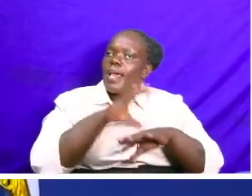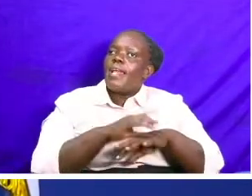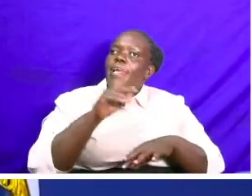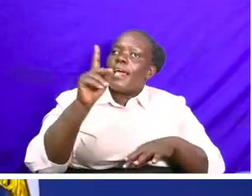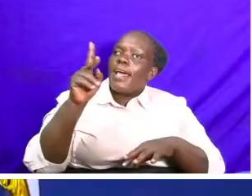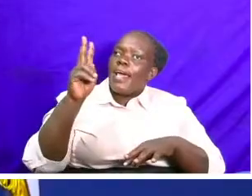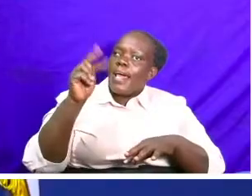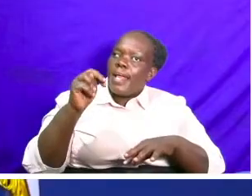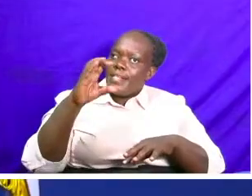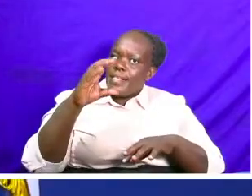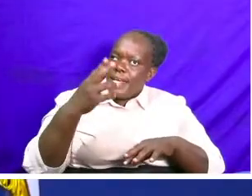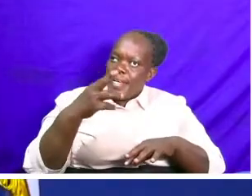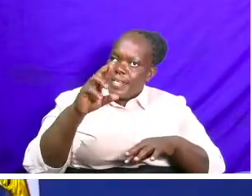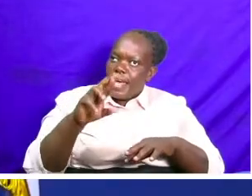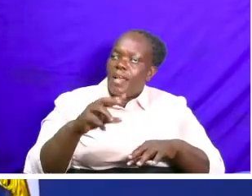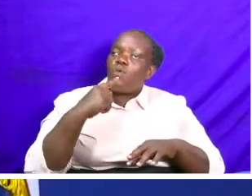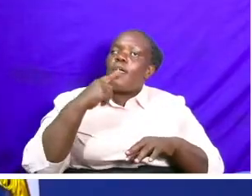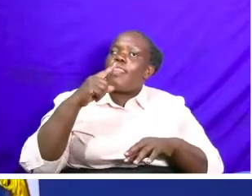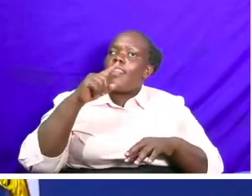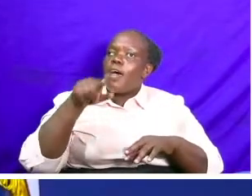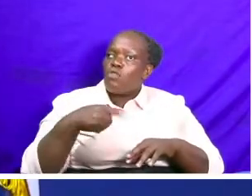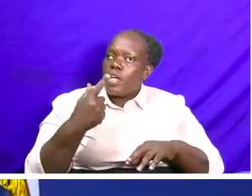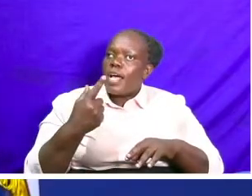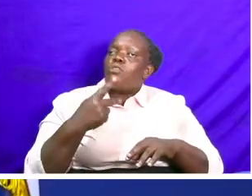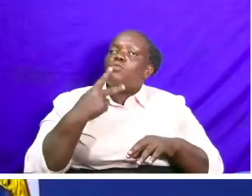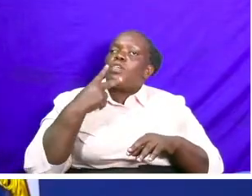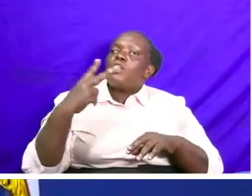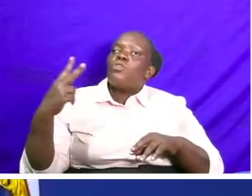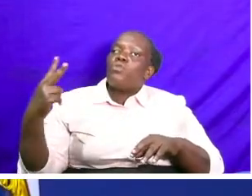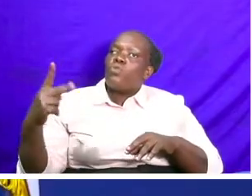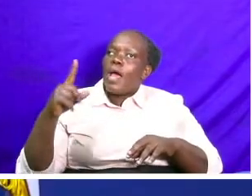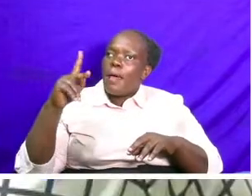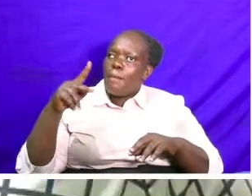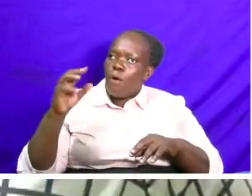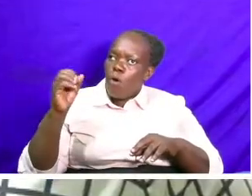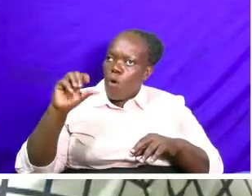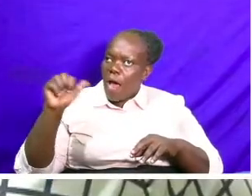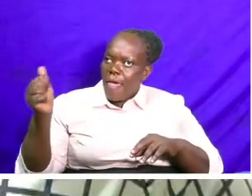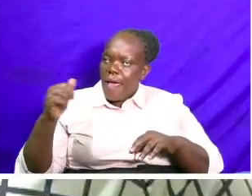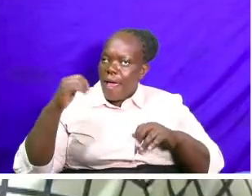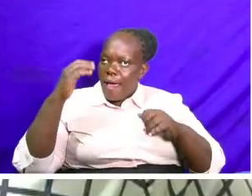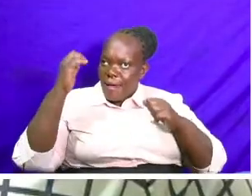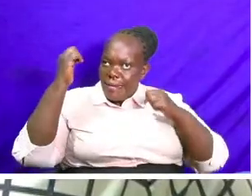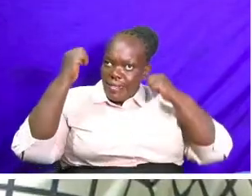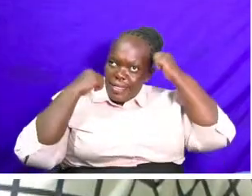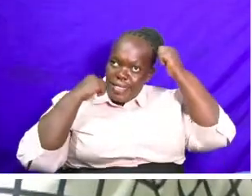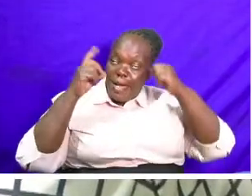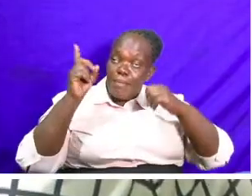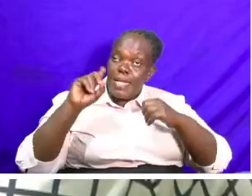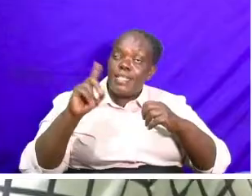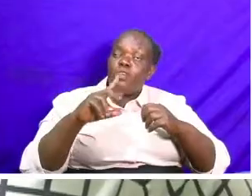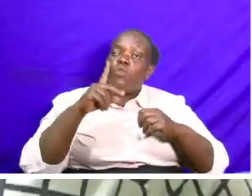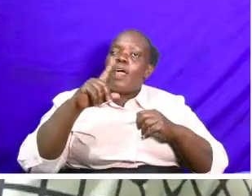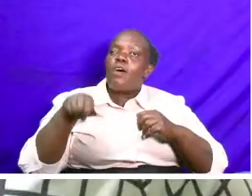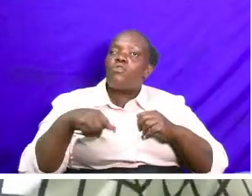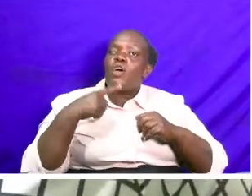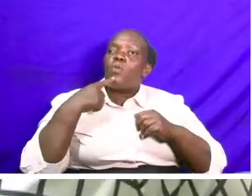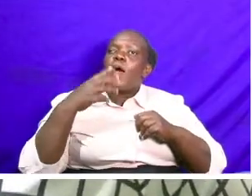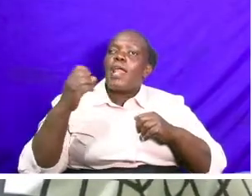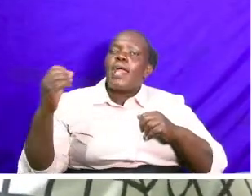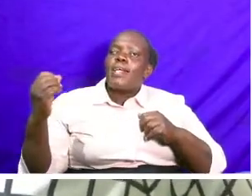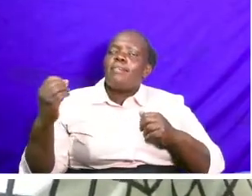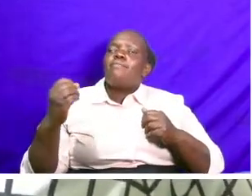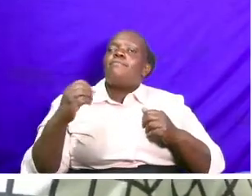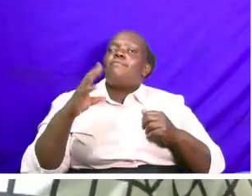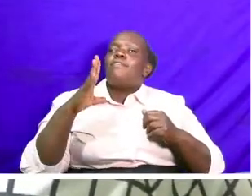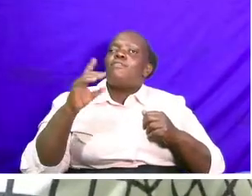KNCHR and 1,022 by IPOA and others by the Interior Ministry, with 1,101 victims